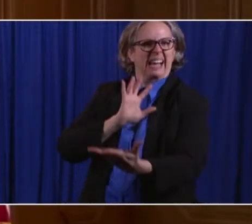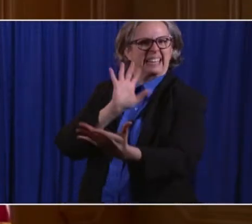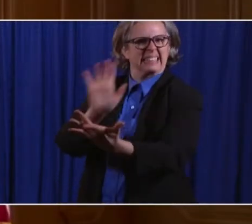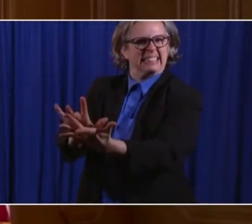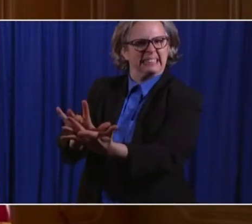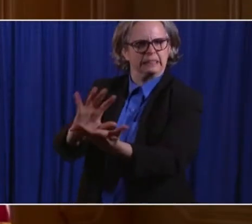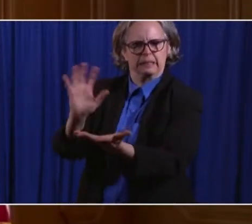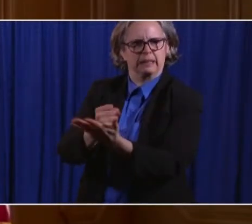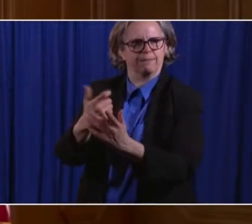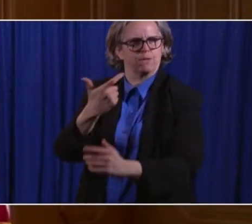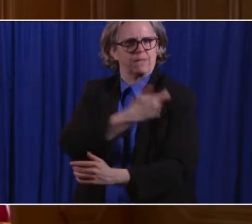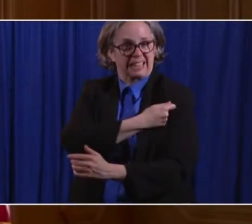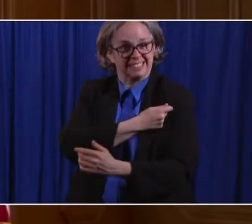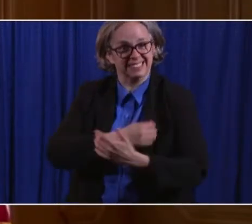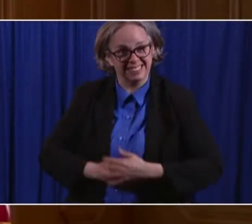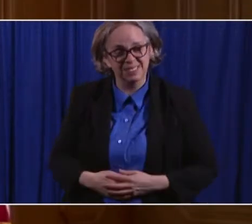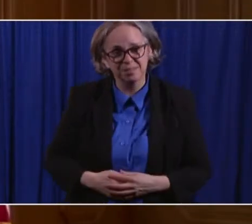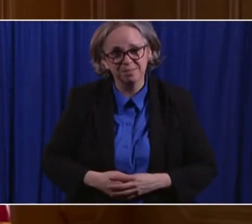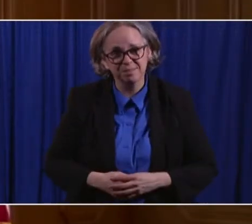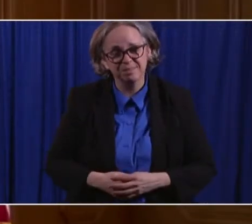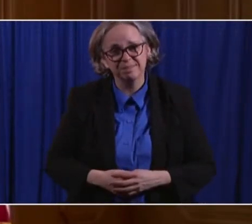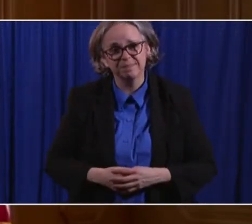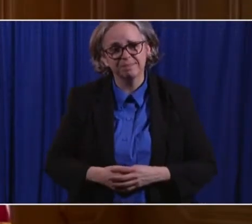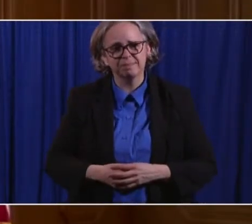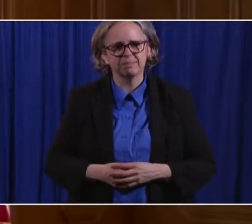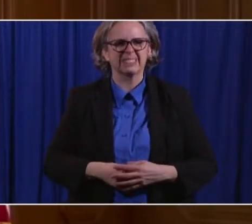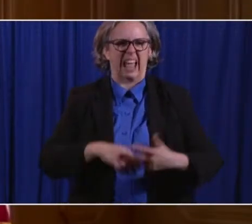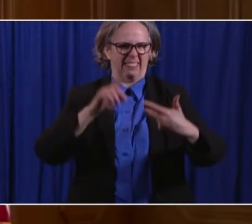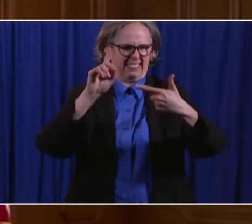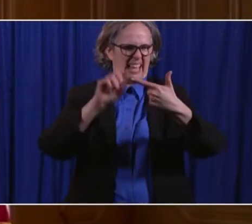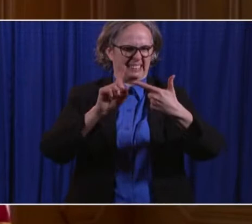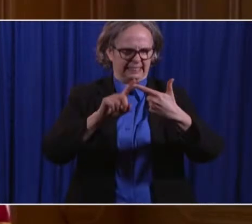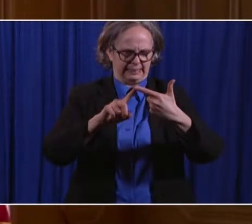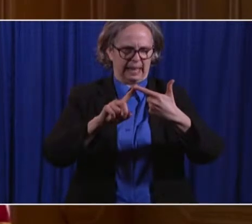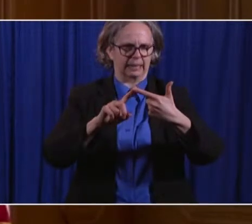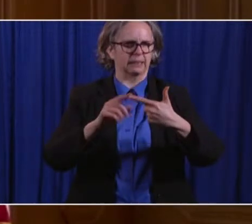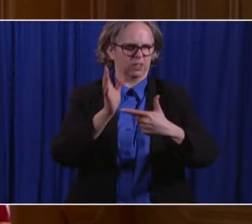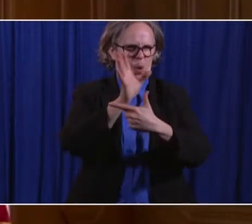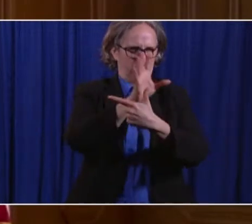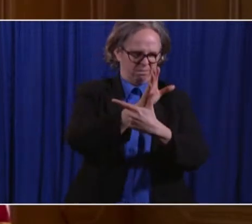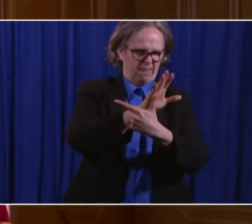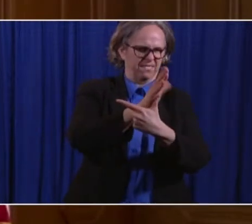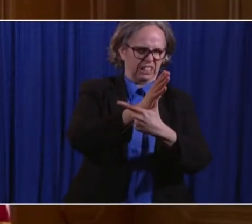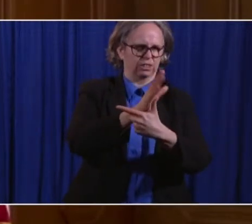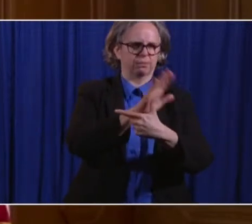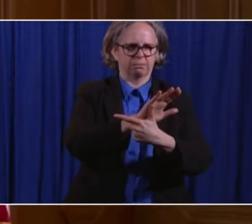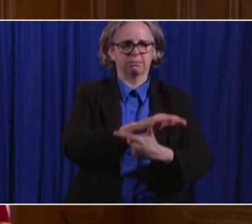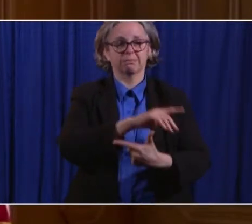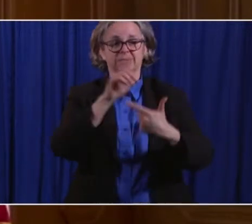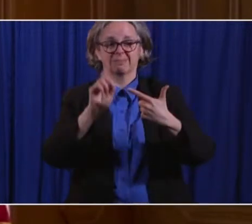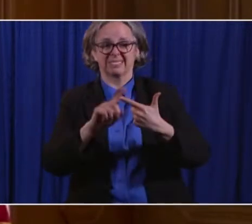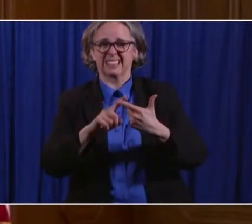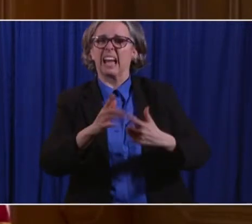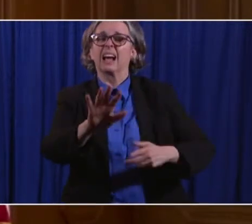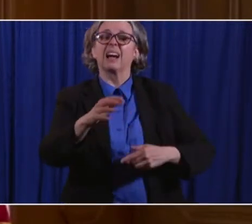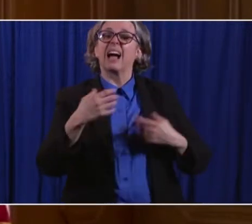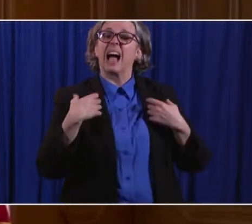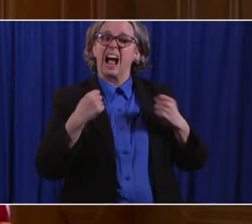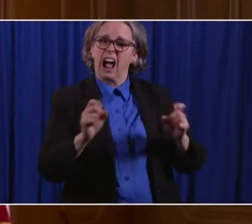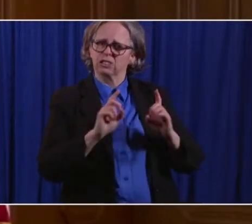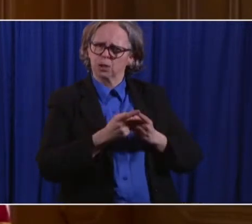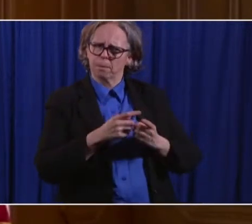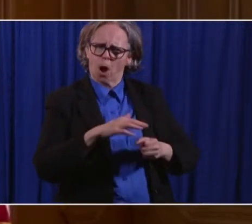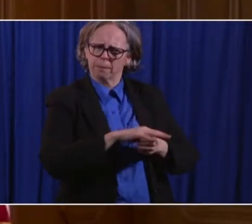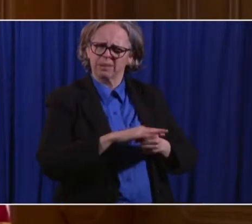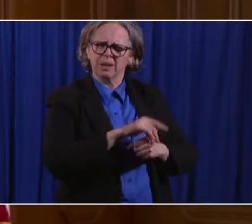doing this. Second, we continue to encourage health departments to reach out to local high schools. We